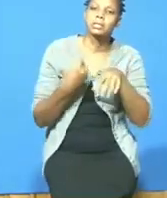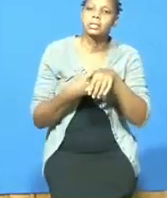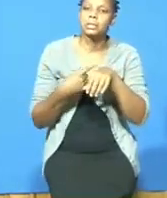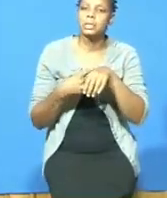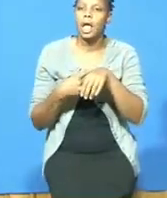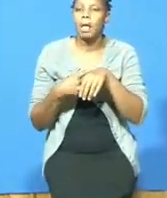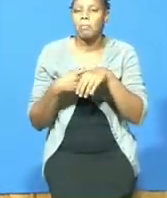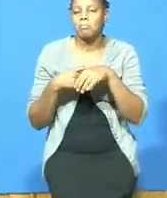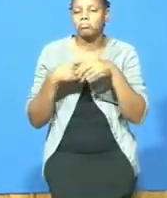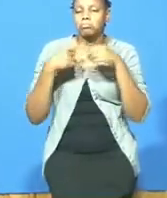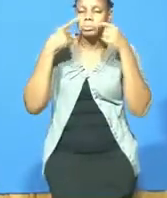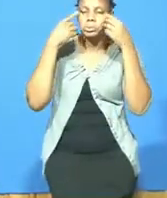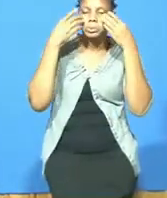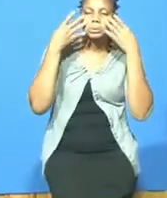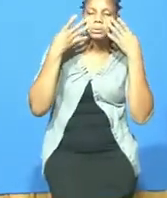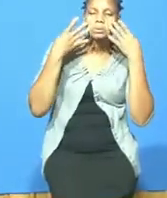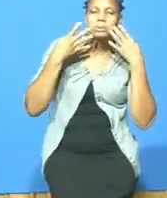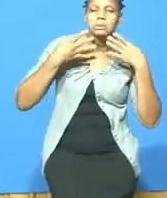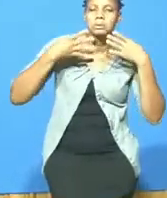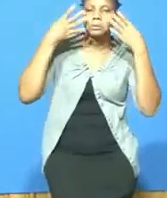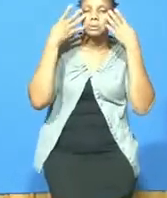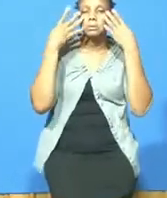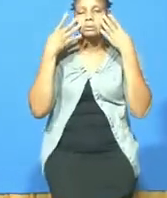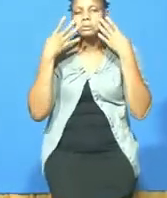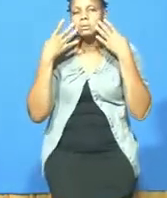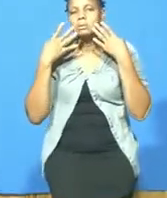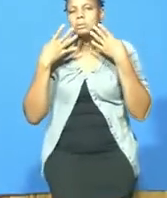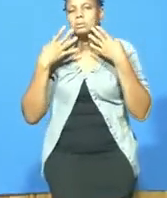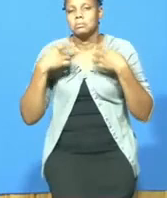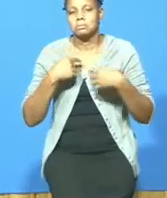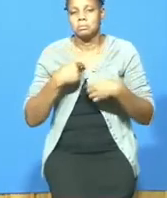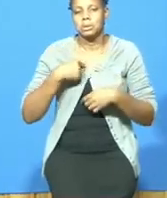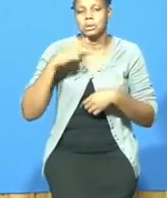sorrow, and as I walked